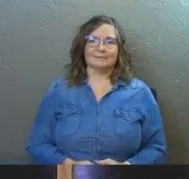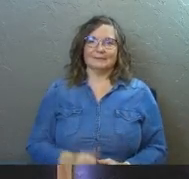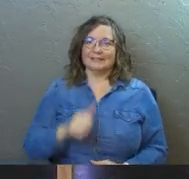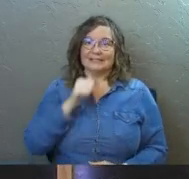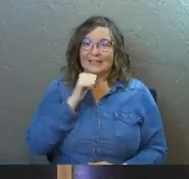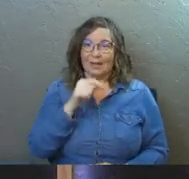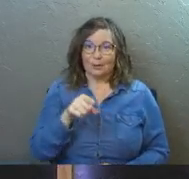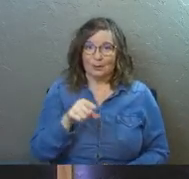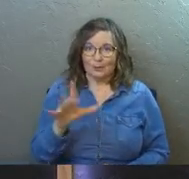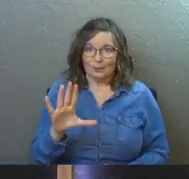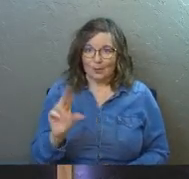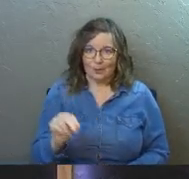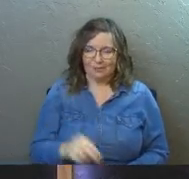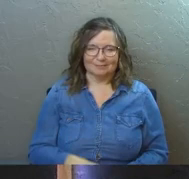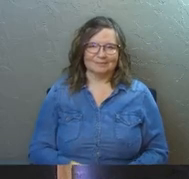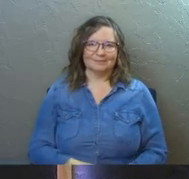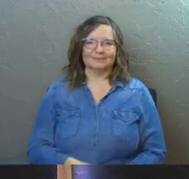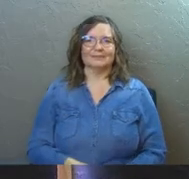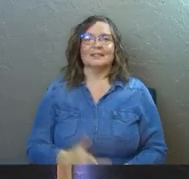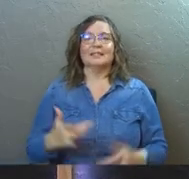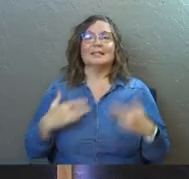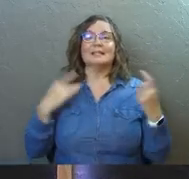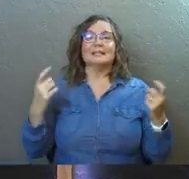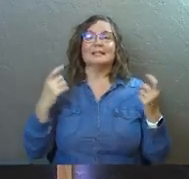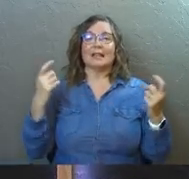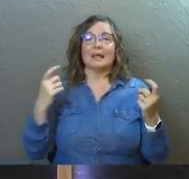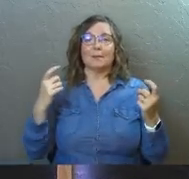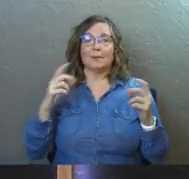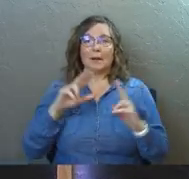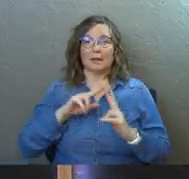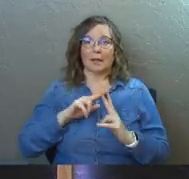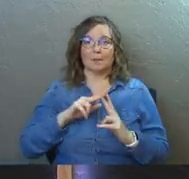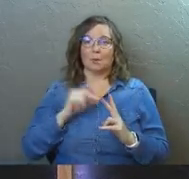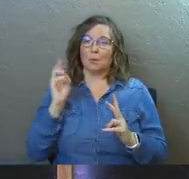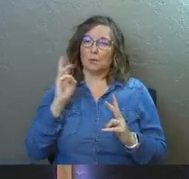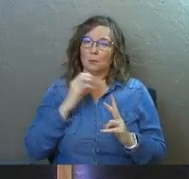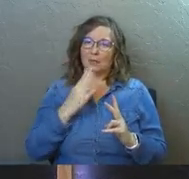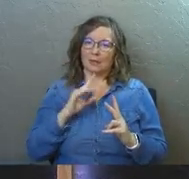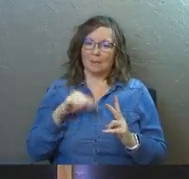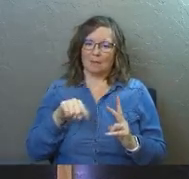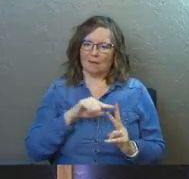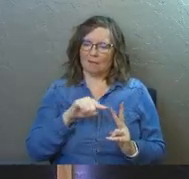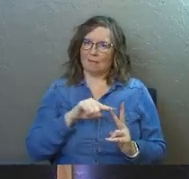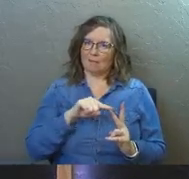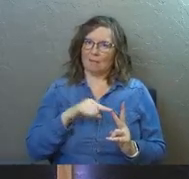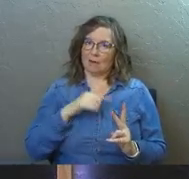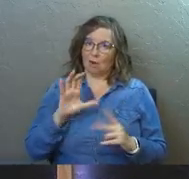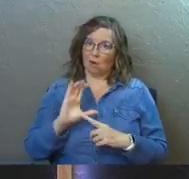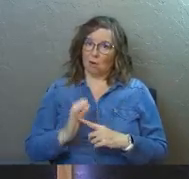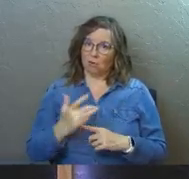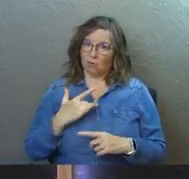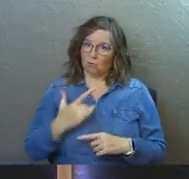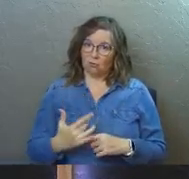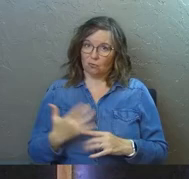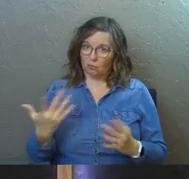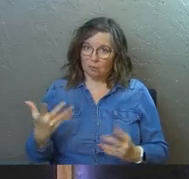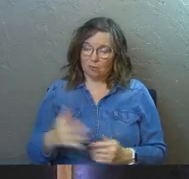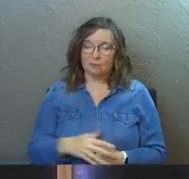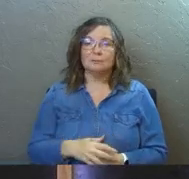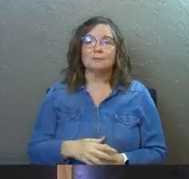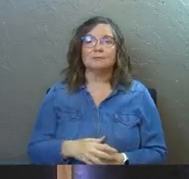Not you. No. Celebrity couples. One of the weird things about celebrity couples in our culture